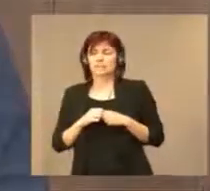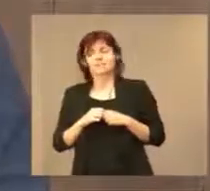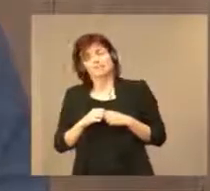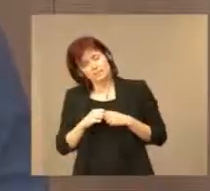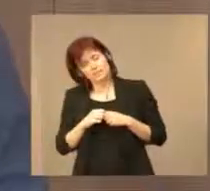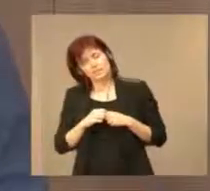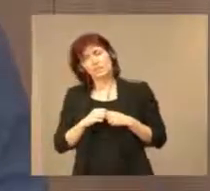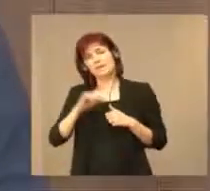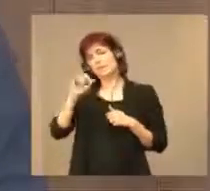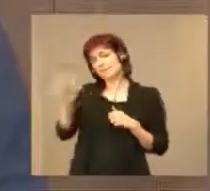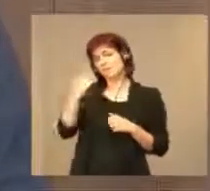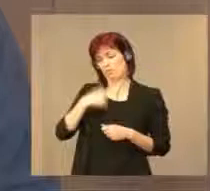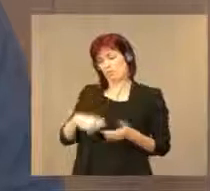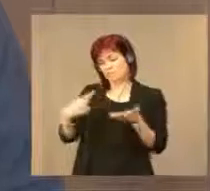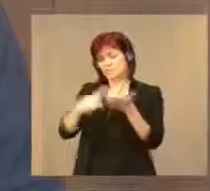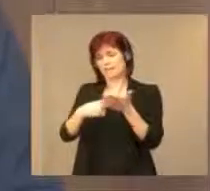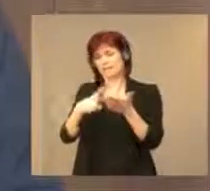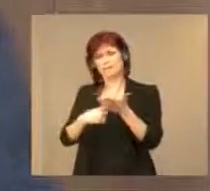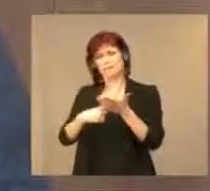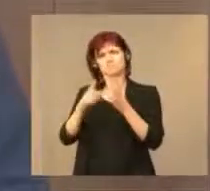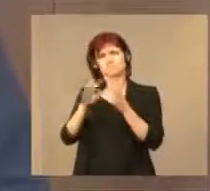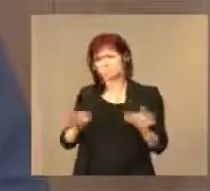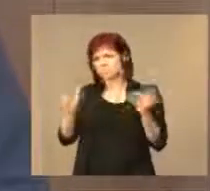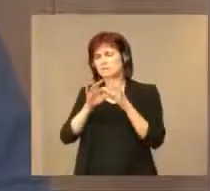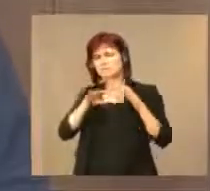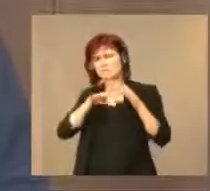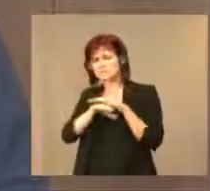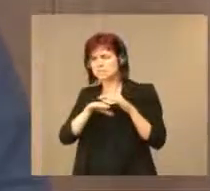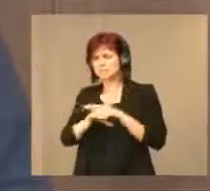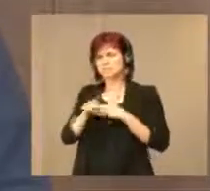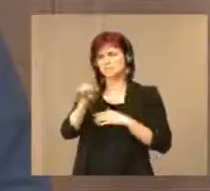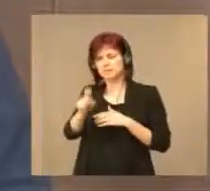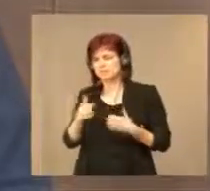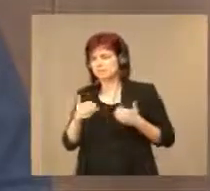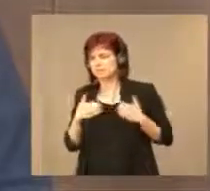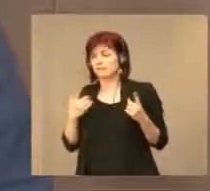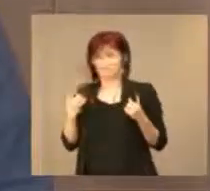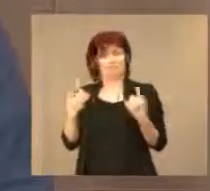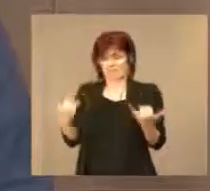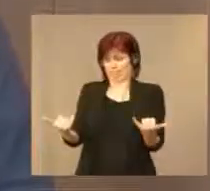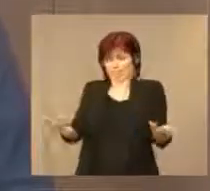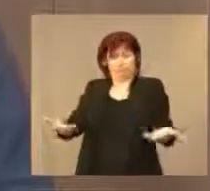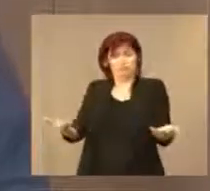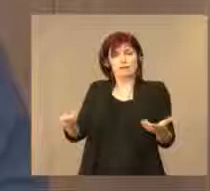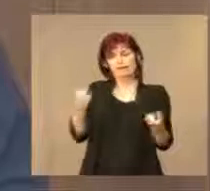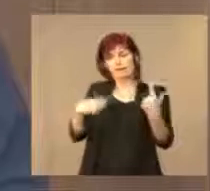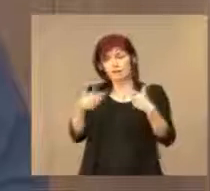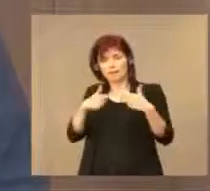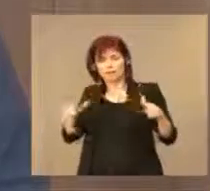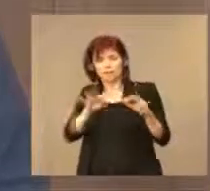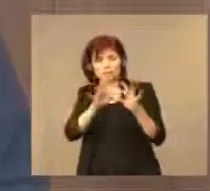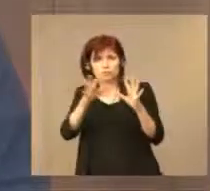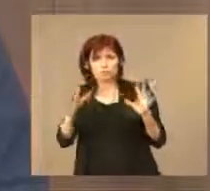promote accessibility like we have with sign language interpretation here, when we include in